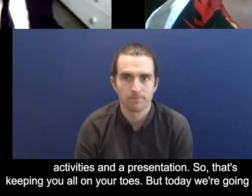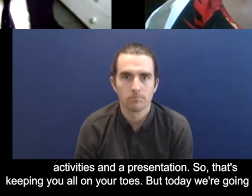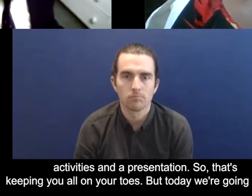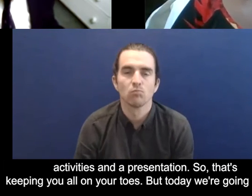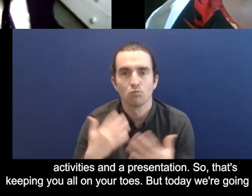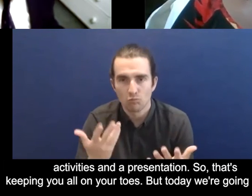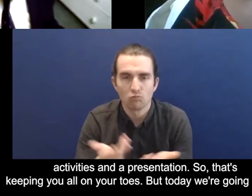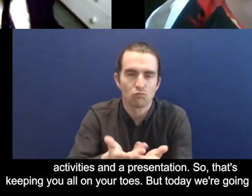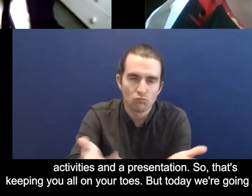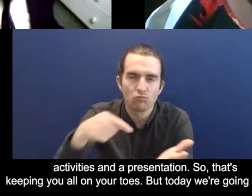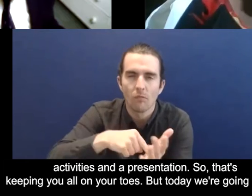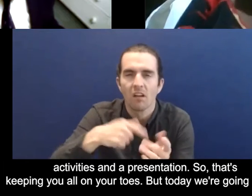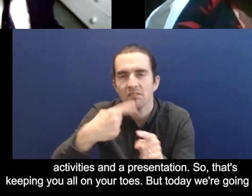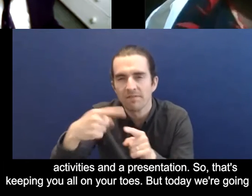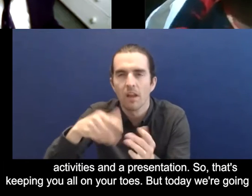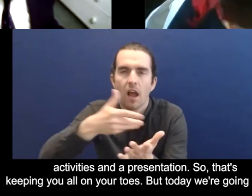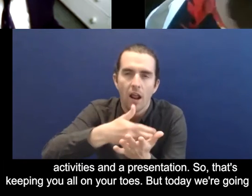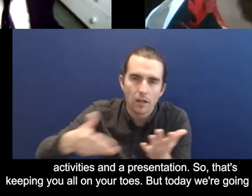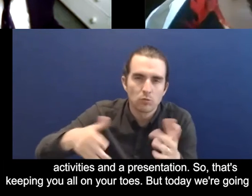on to